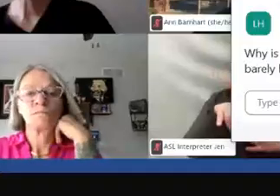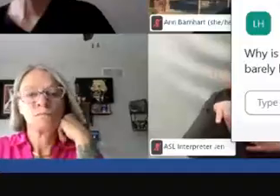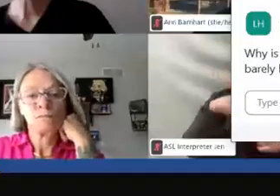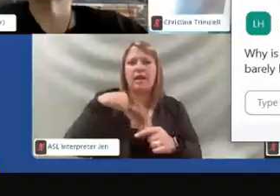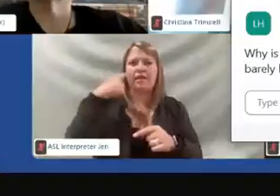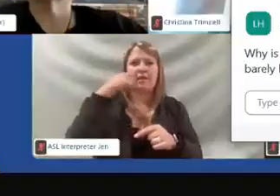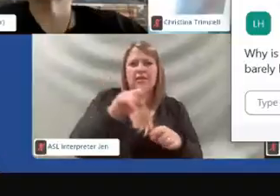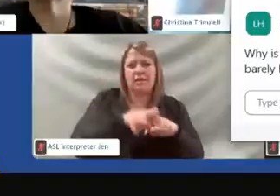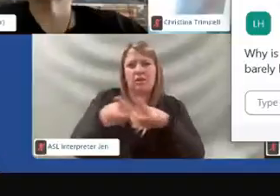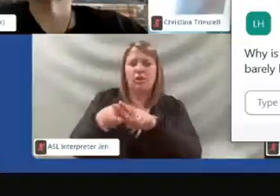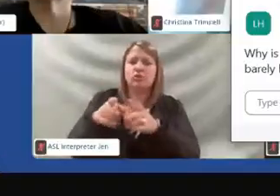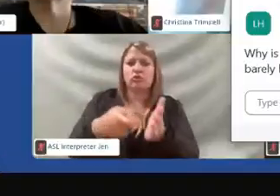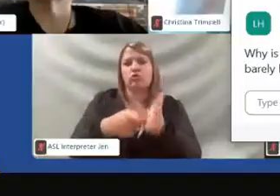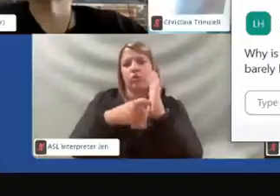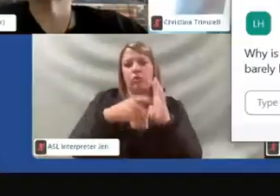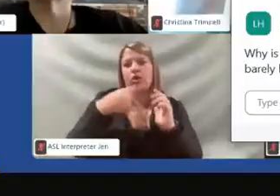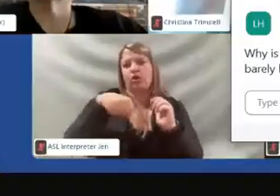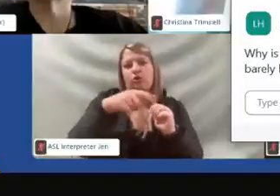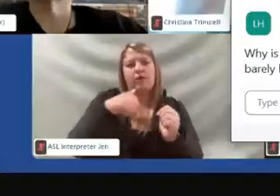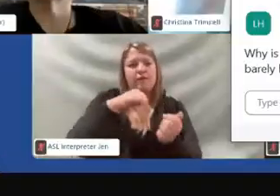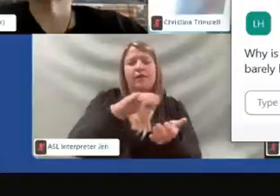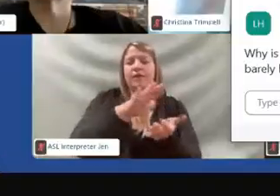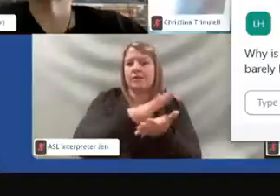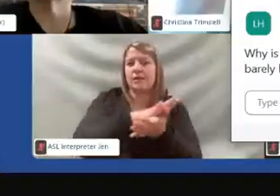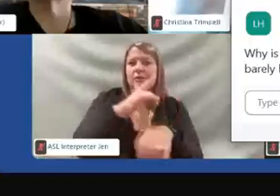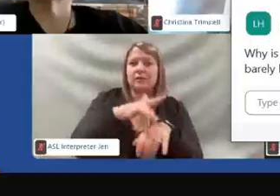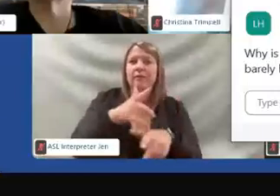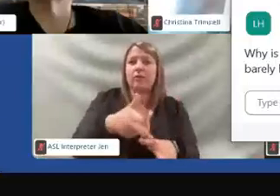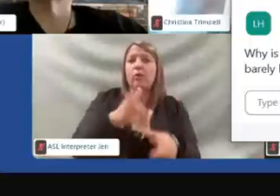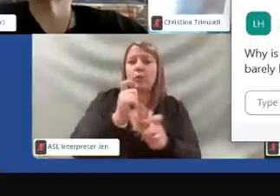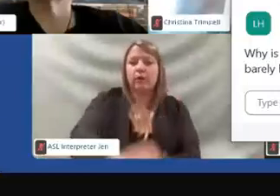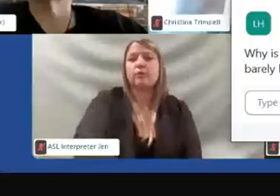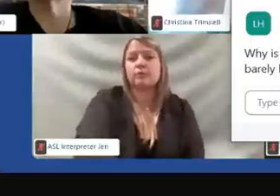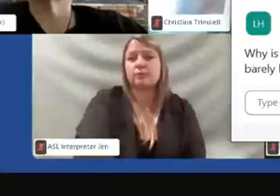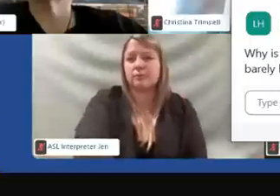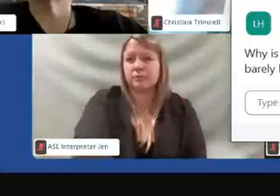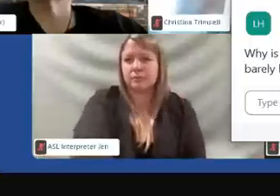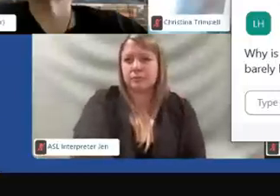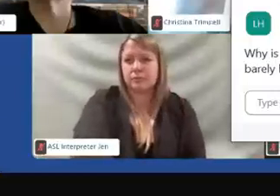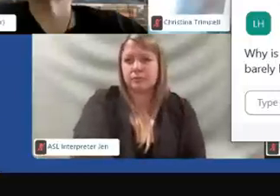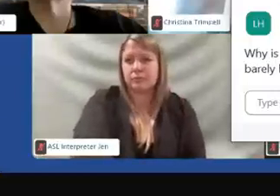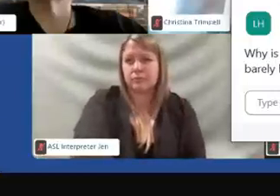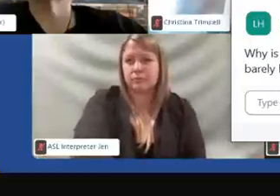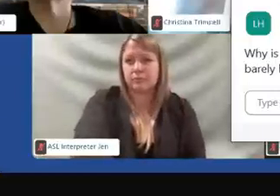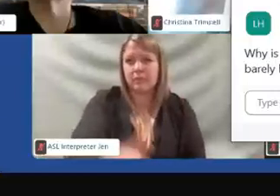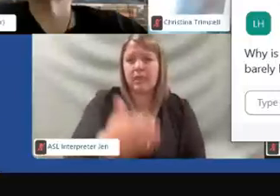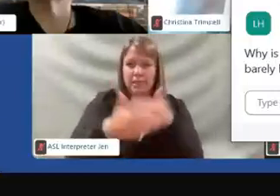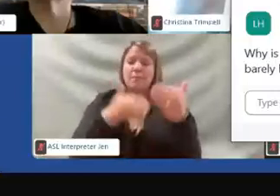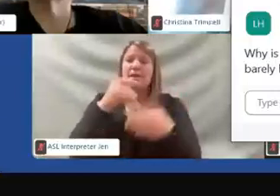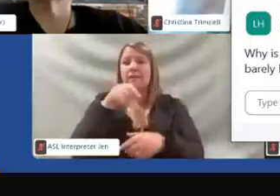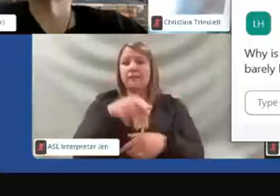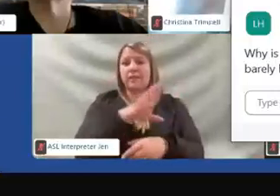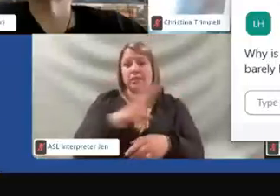that also, however, requires you to have those documents available quicker. The Yeah. pace of this board meeting, which